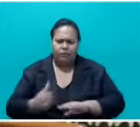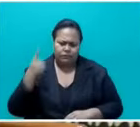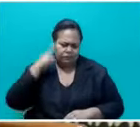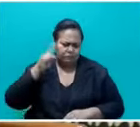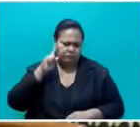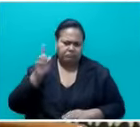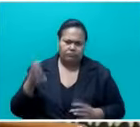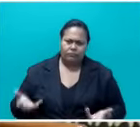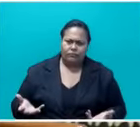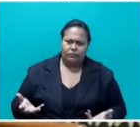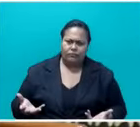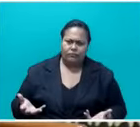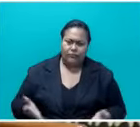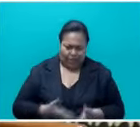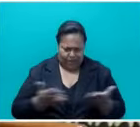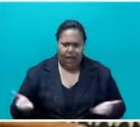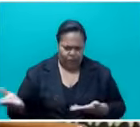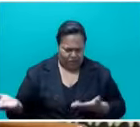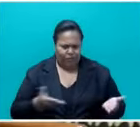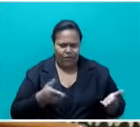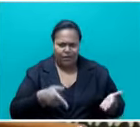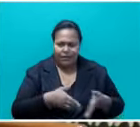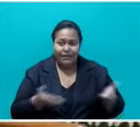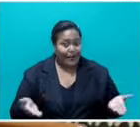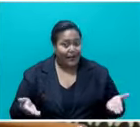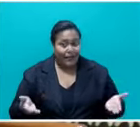brought piecemeal changes to the